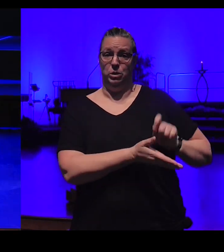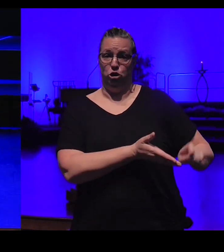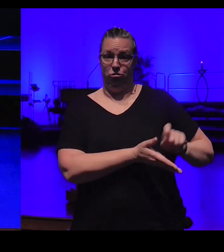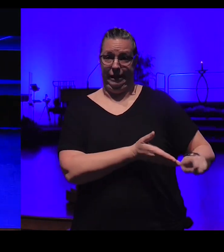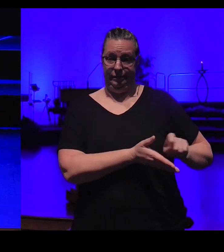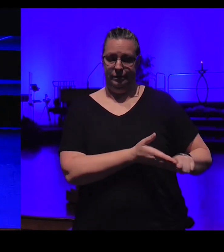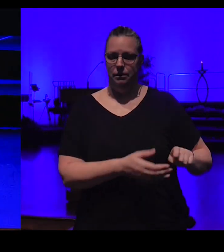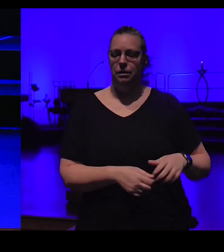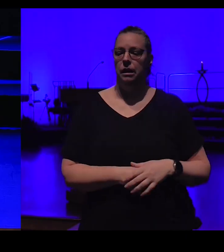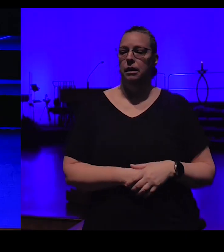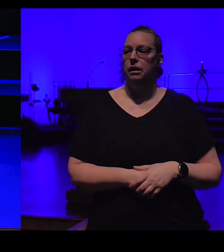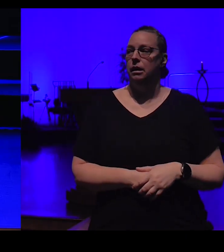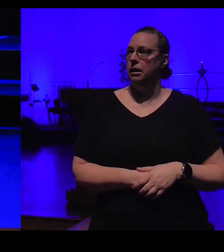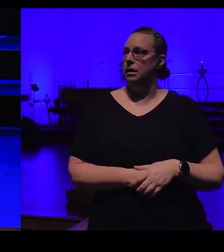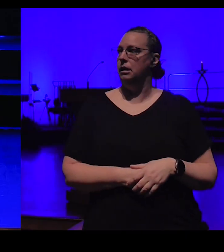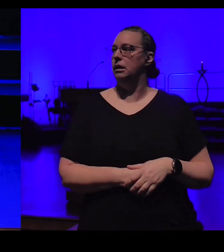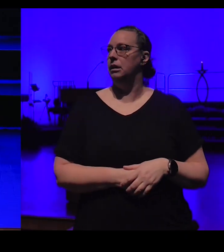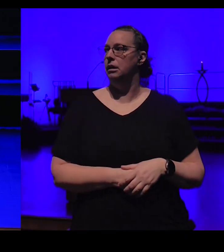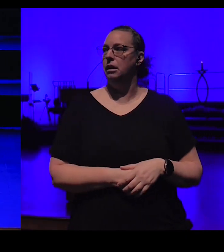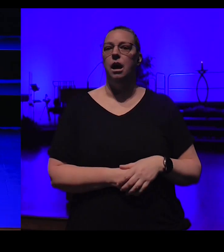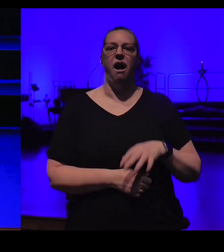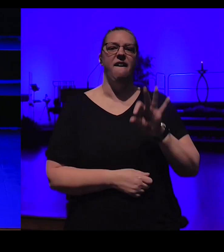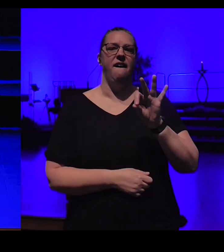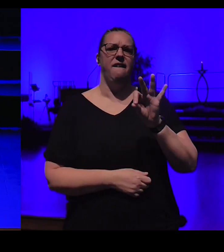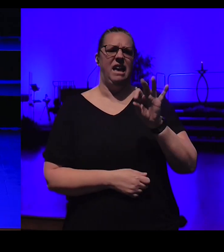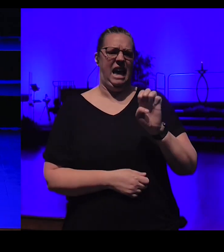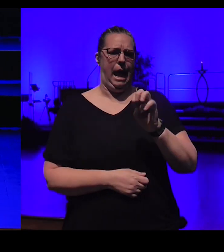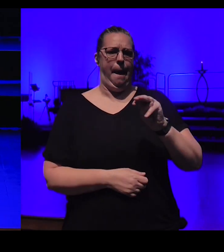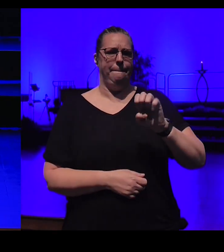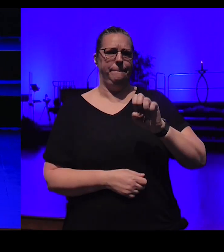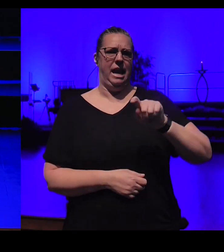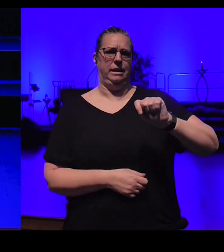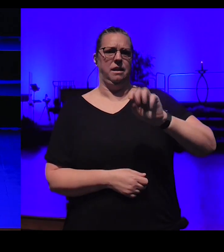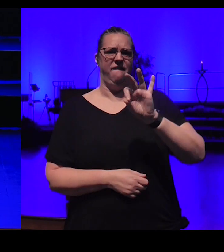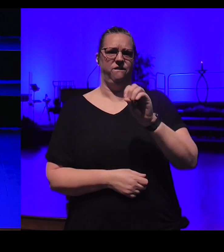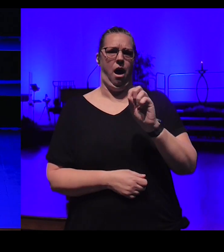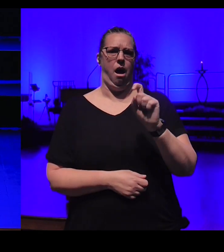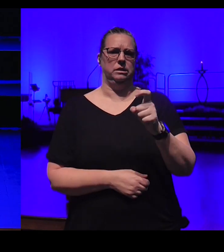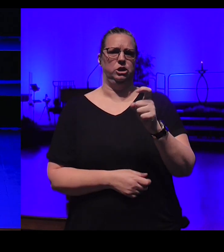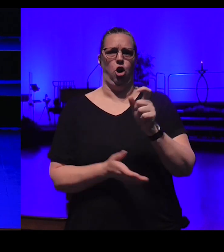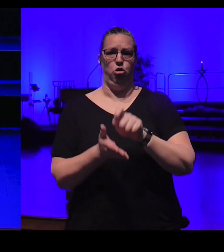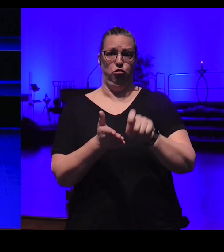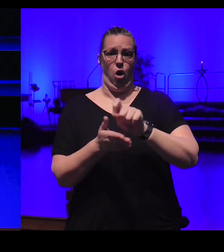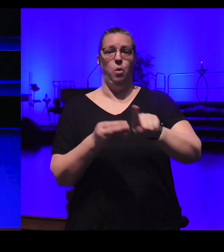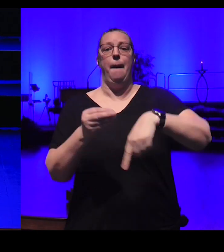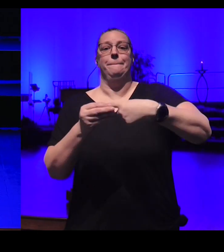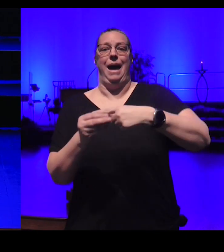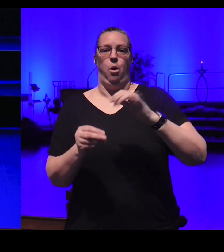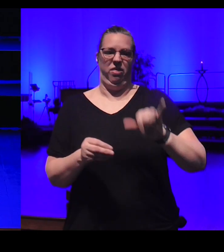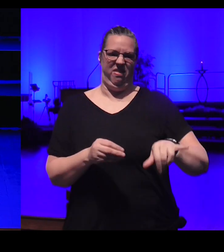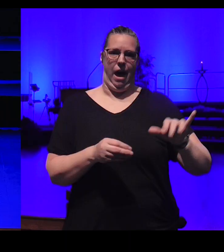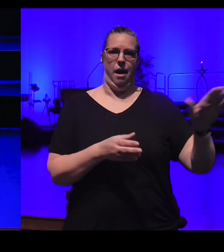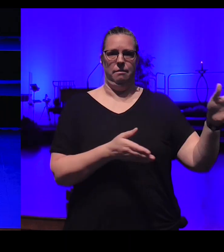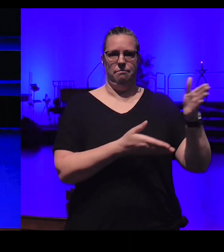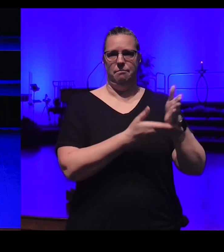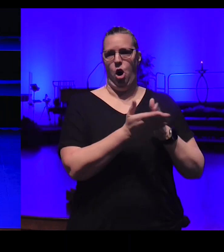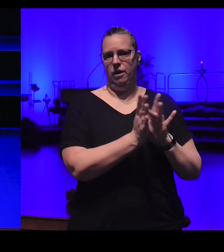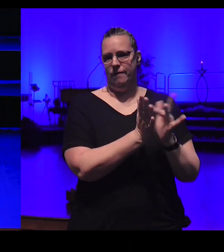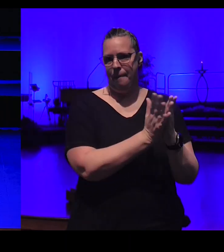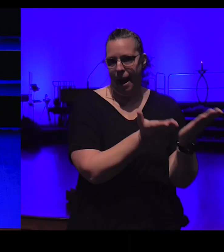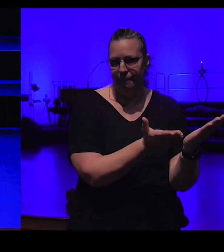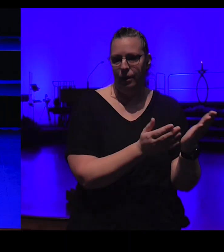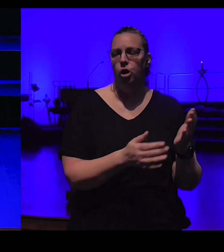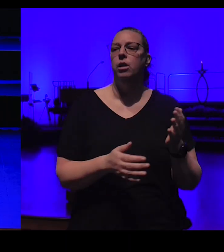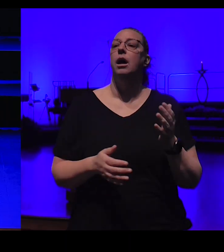who wrote about this scripture and taught about it, he said to be in the shadow of the desert was protection